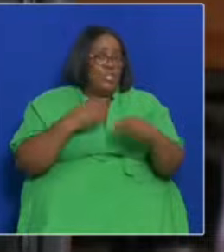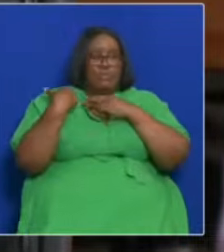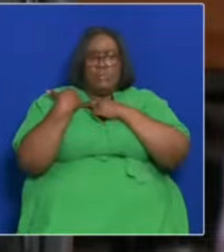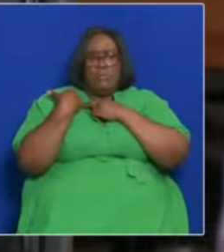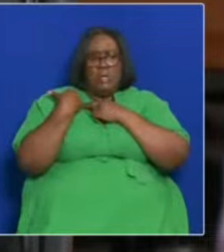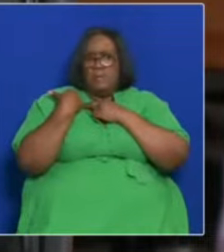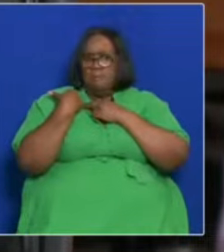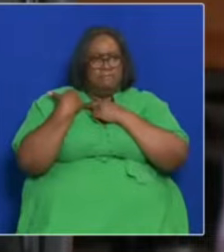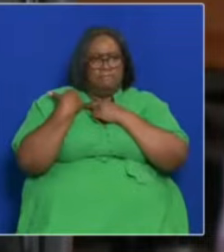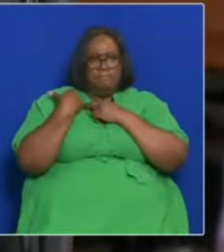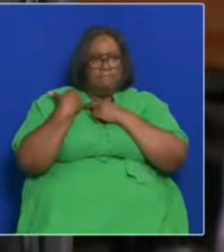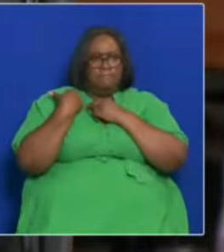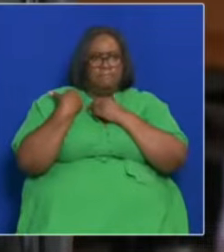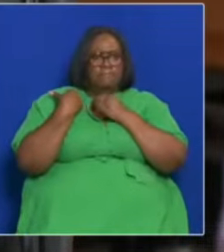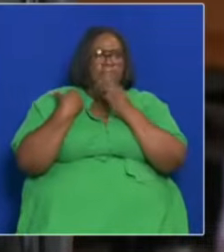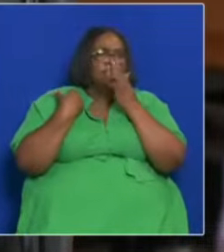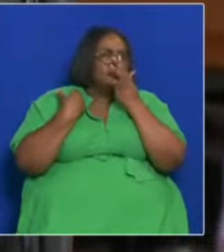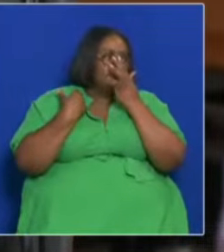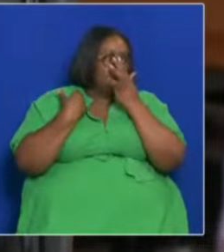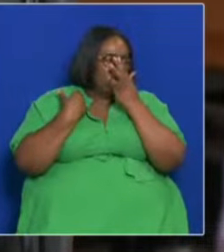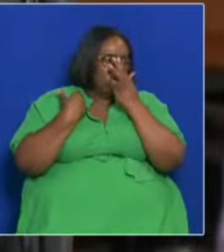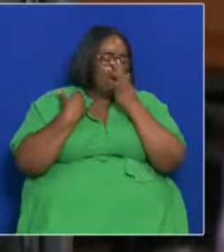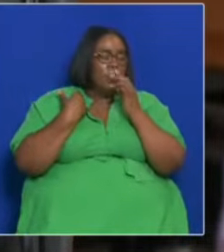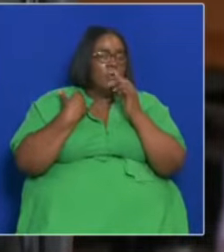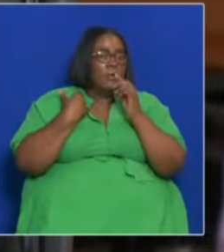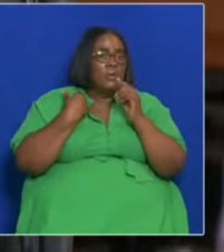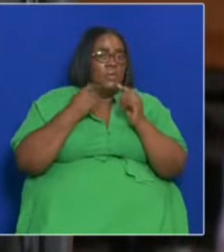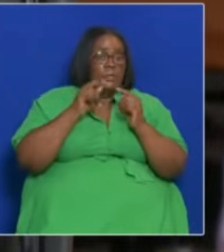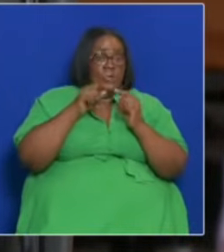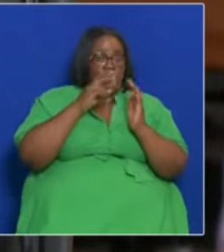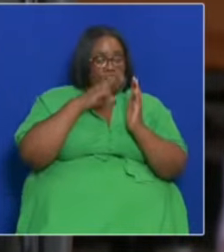When you're reading those and you're seeing